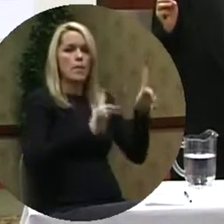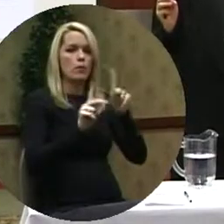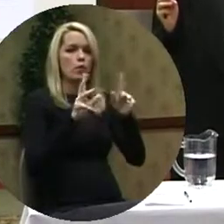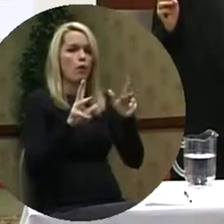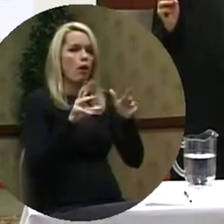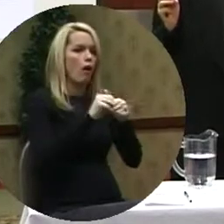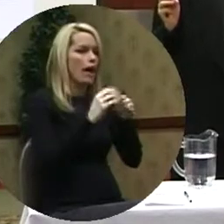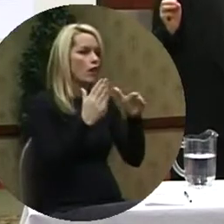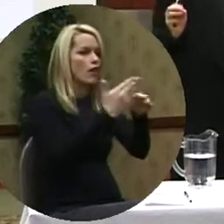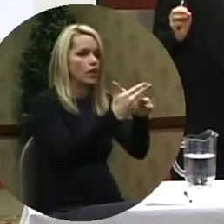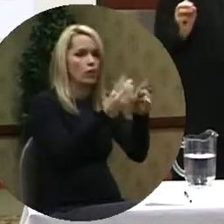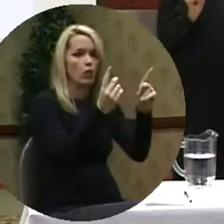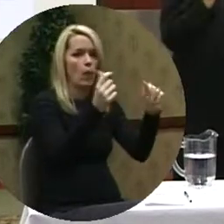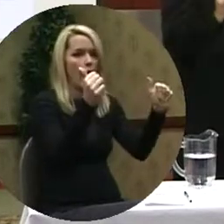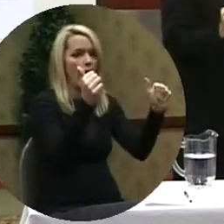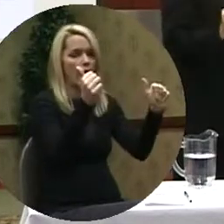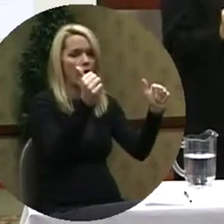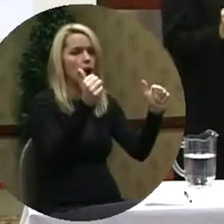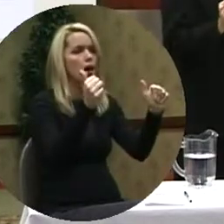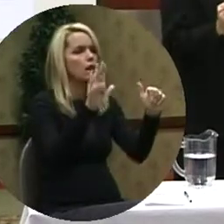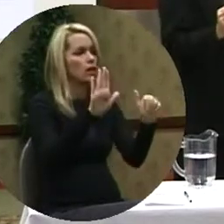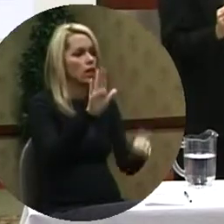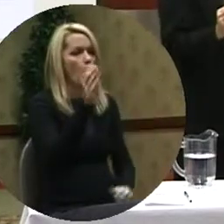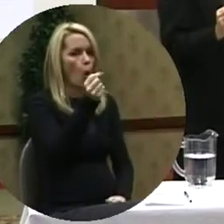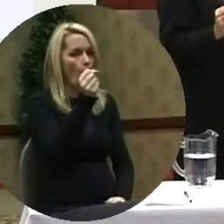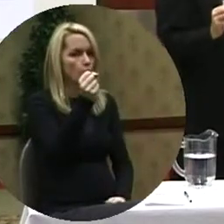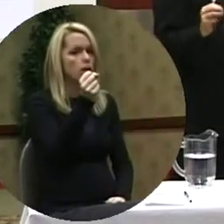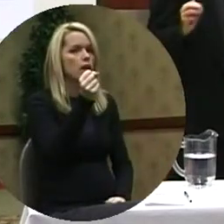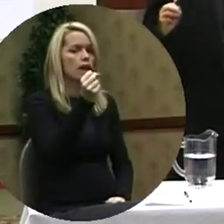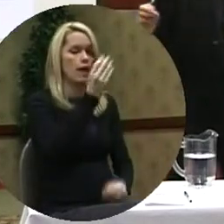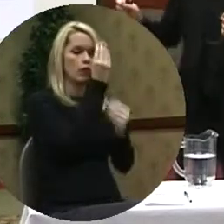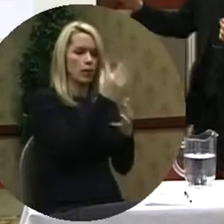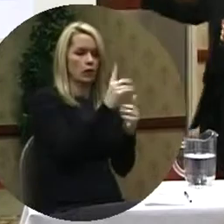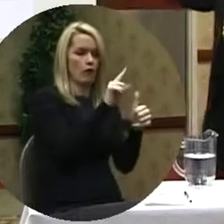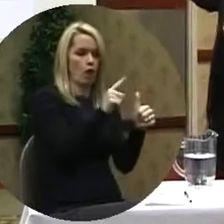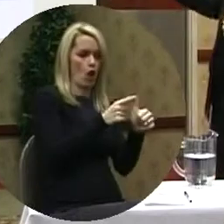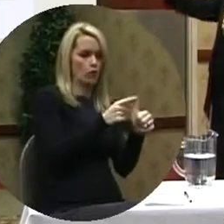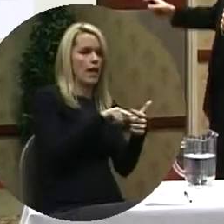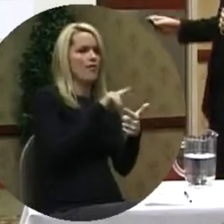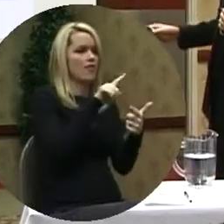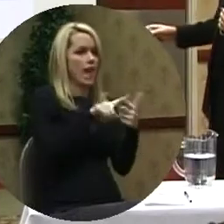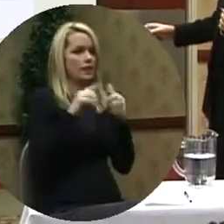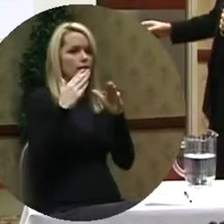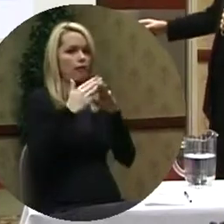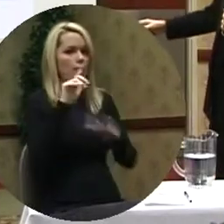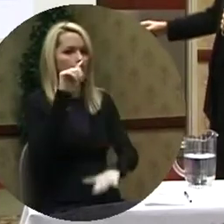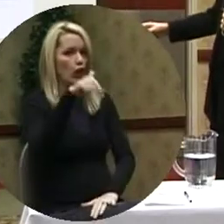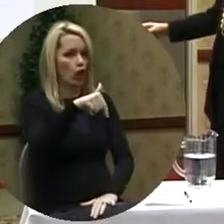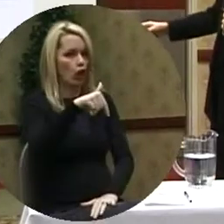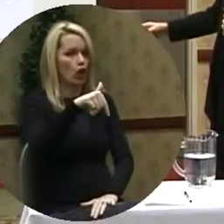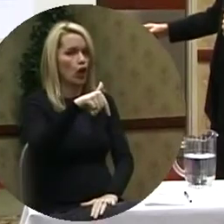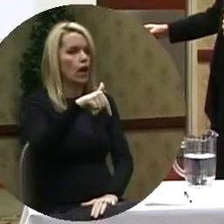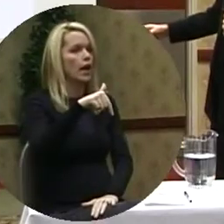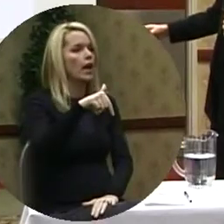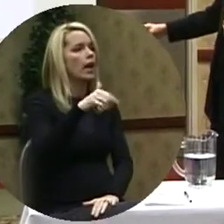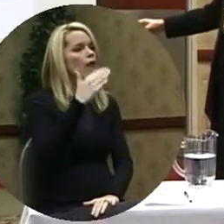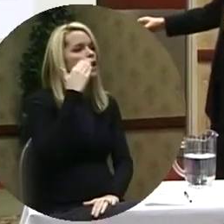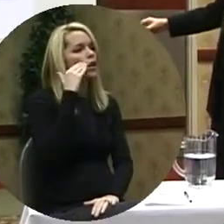intervention. To just get the information first. So if we have that basic piece